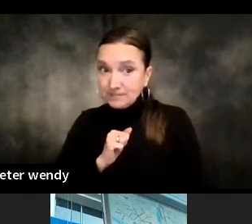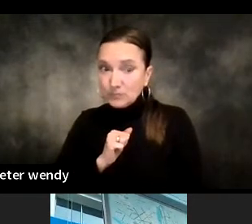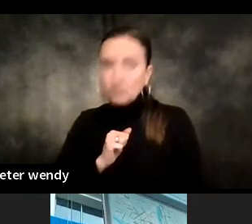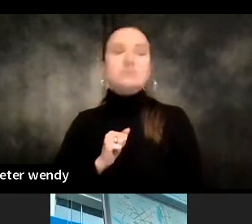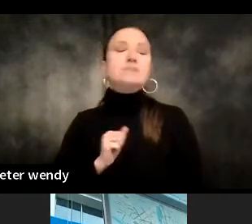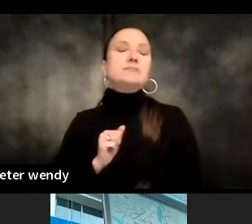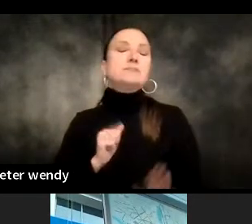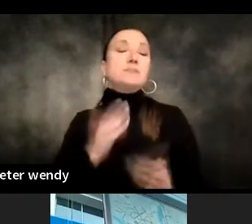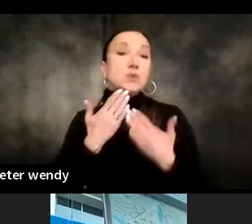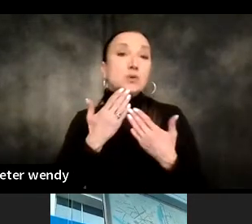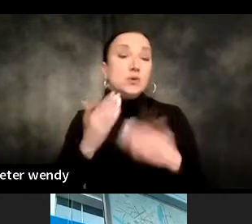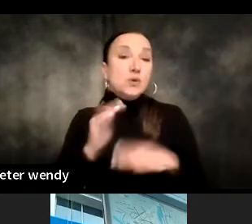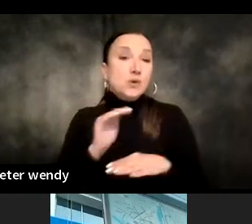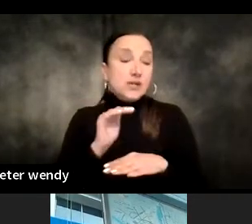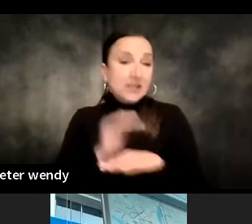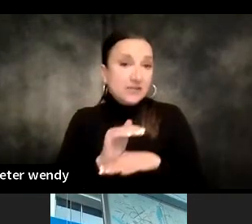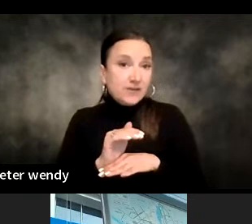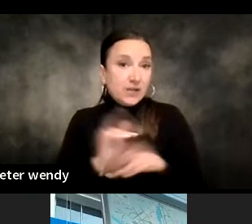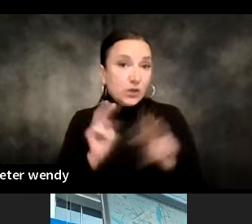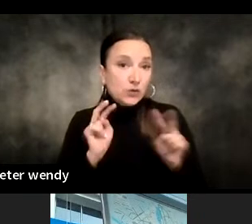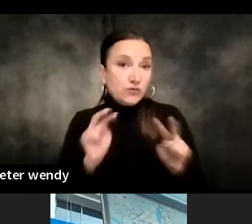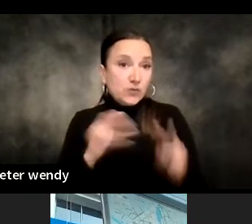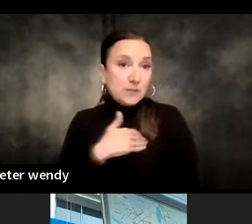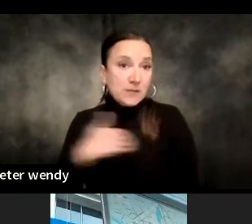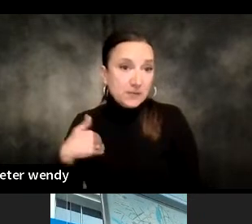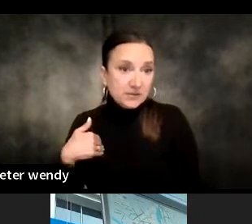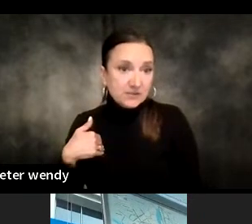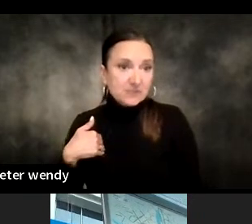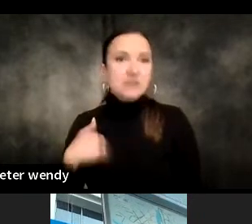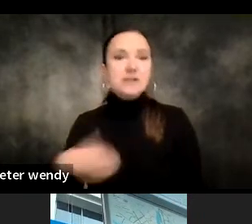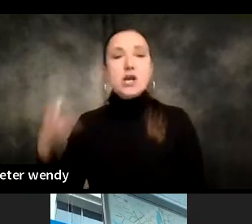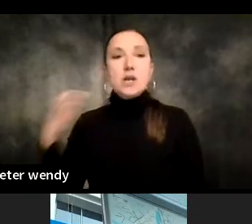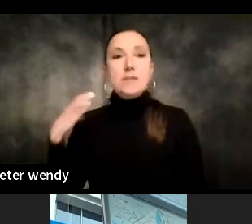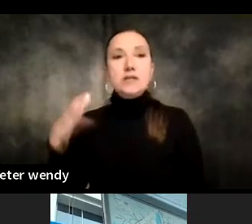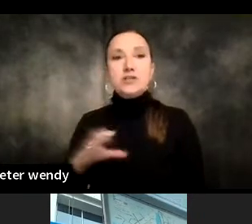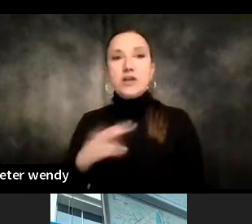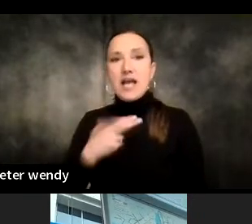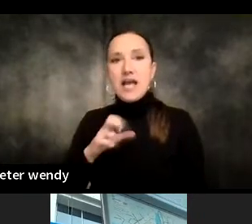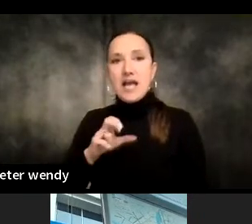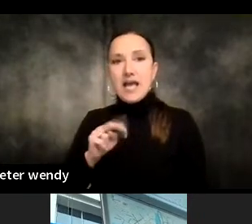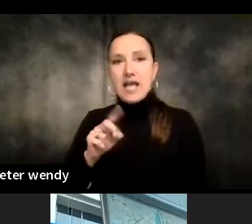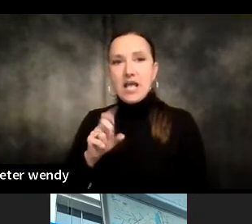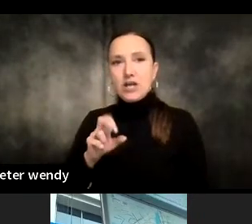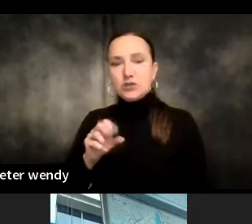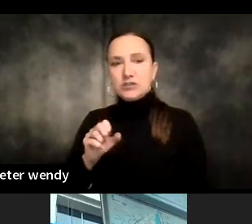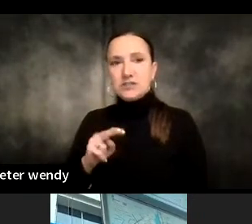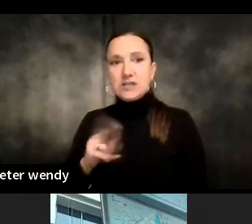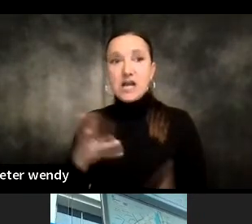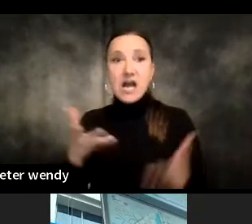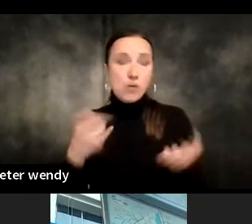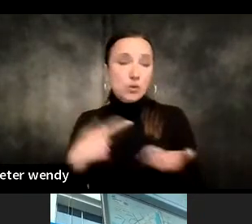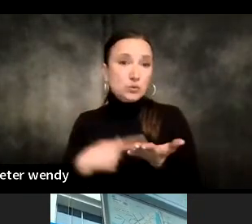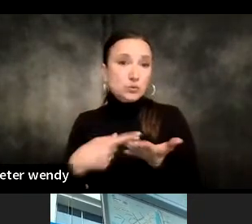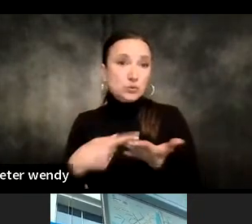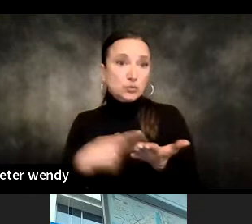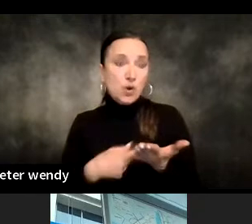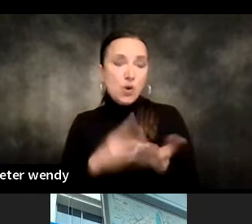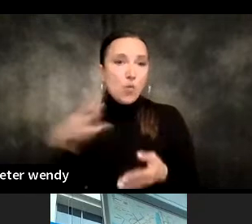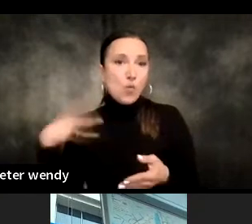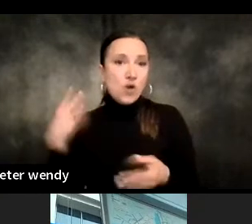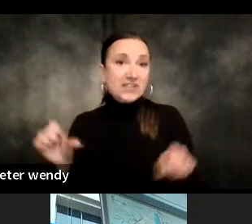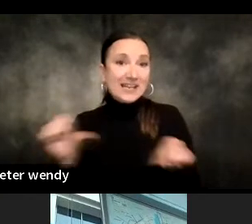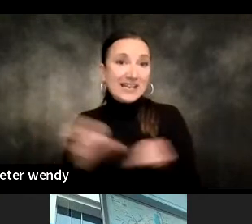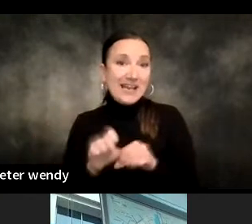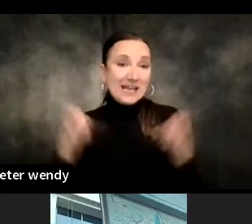Good evening, viewing members. Commissioner Kathy Henderson. I want to use my time to talk about the Washington gas